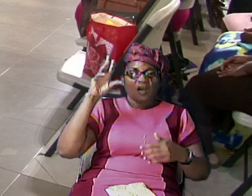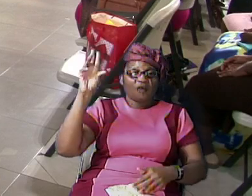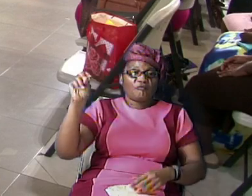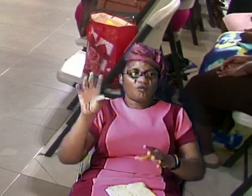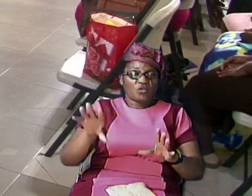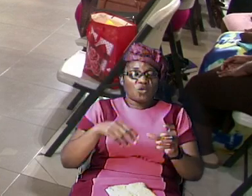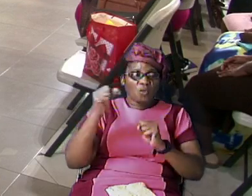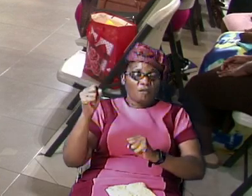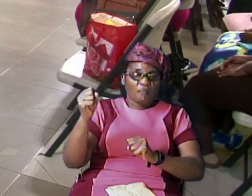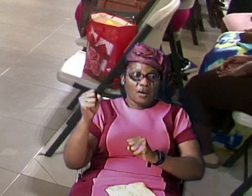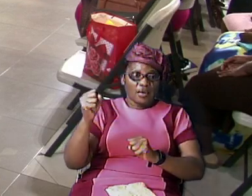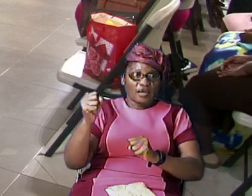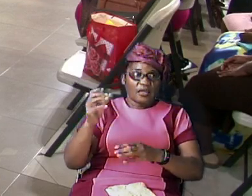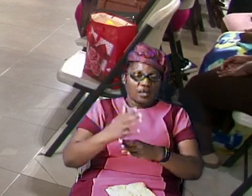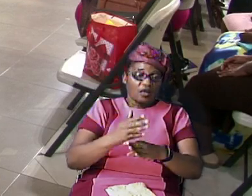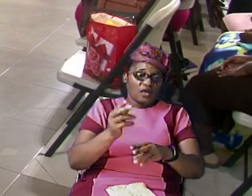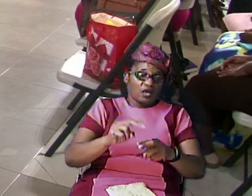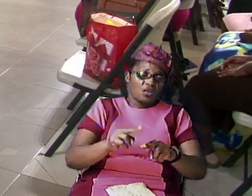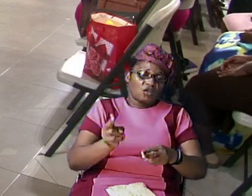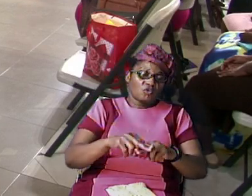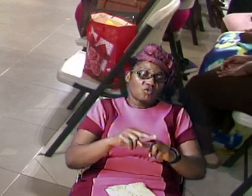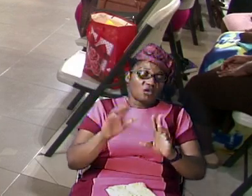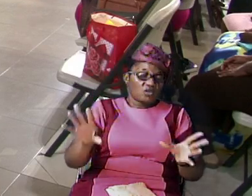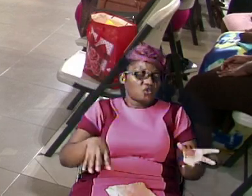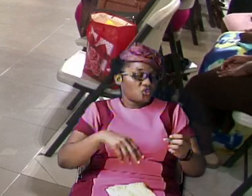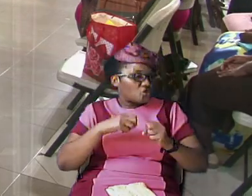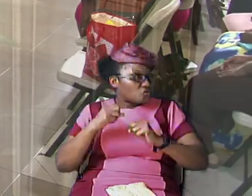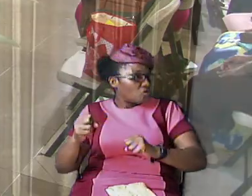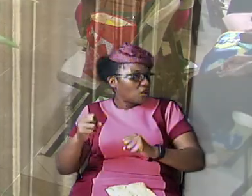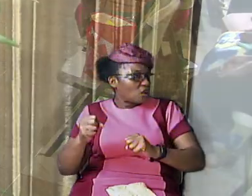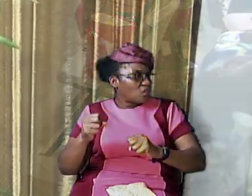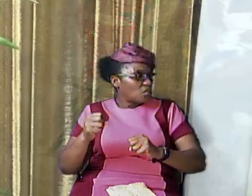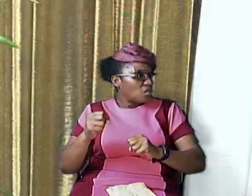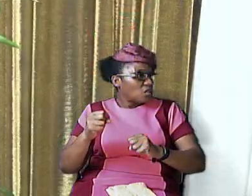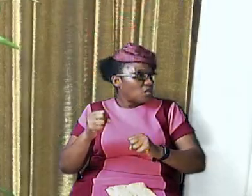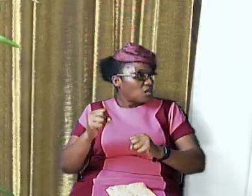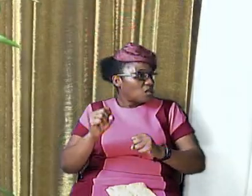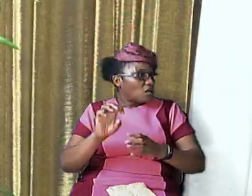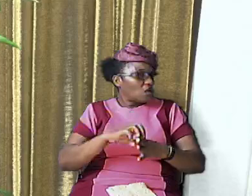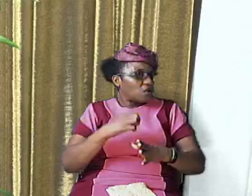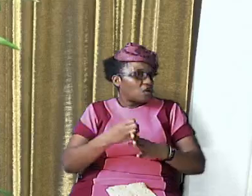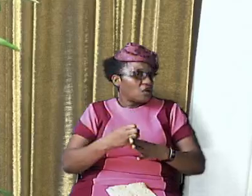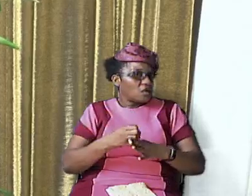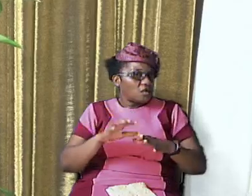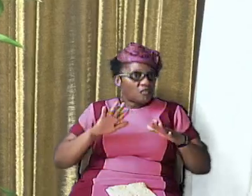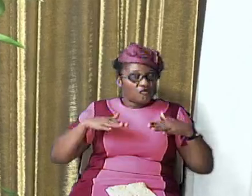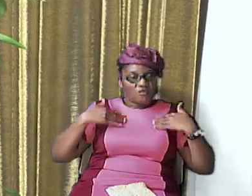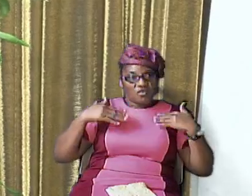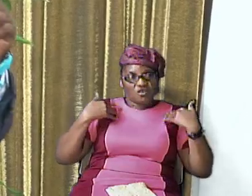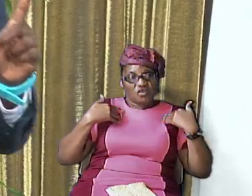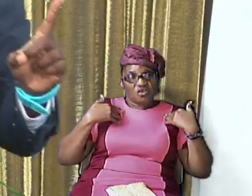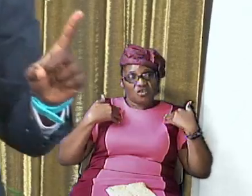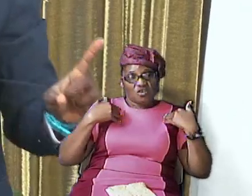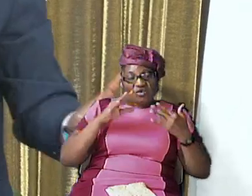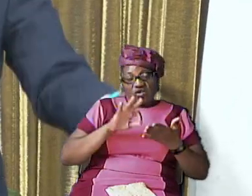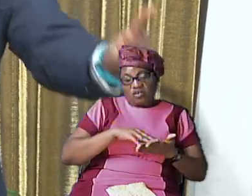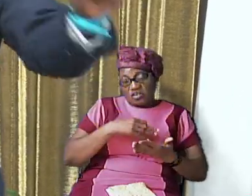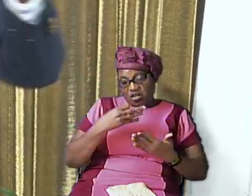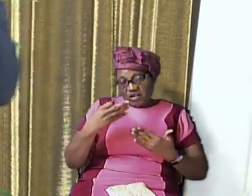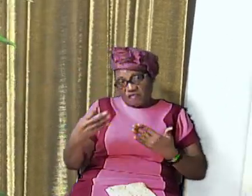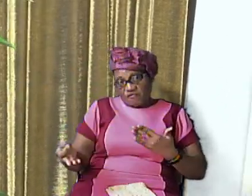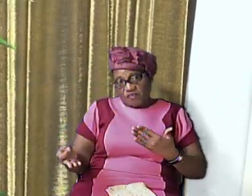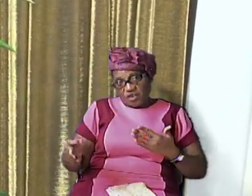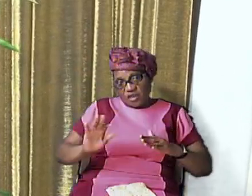He increaseth strength. Even the youth shall faint and be weary, and